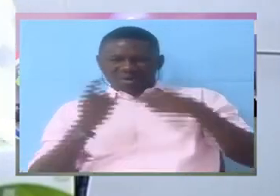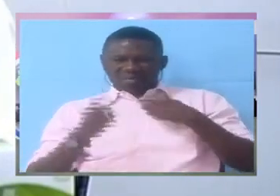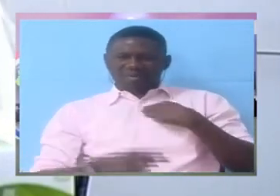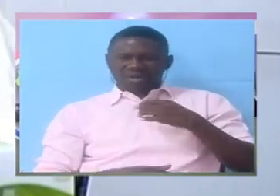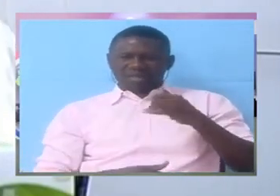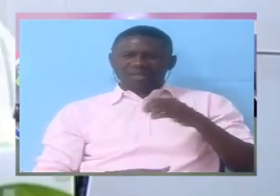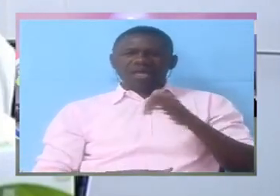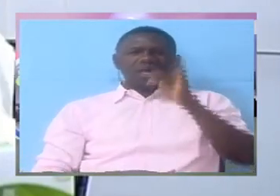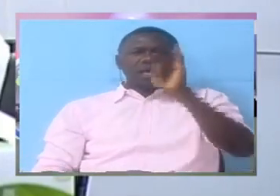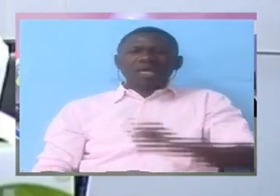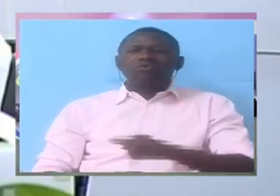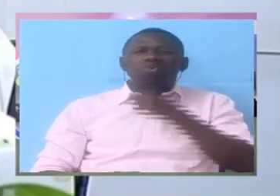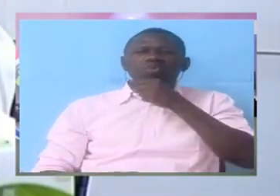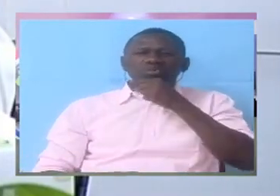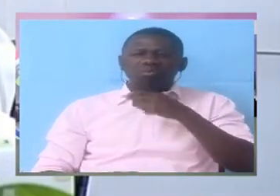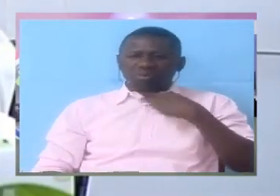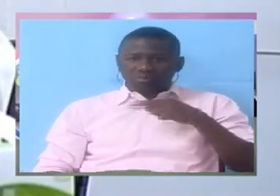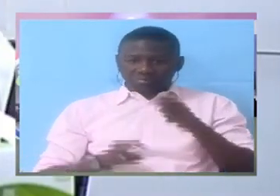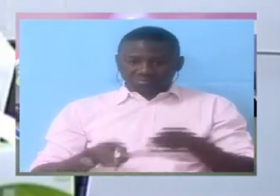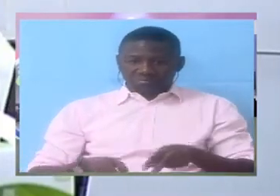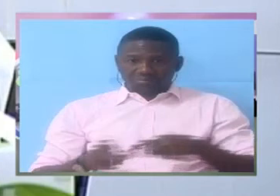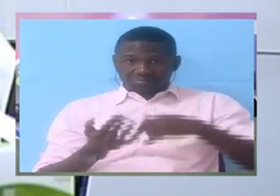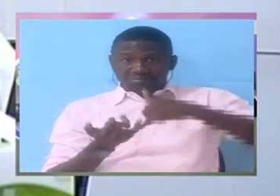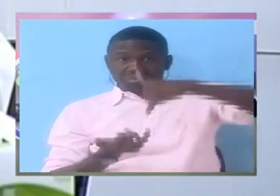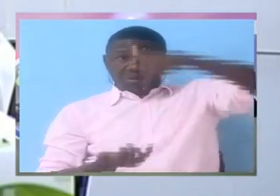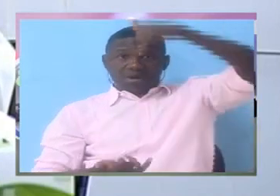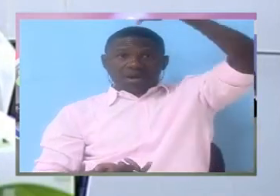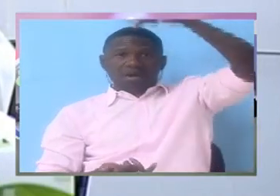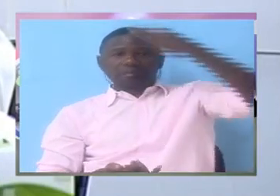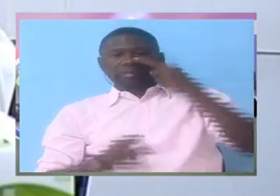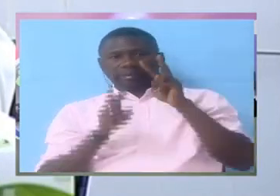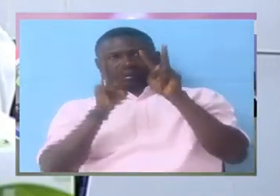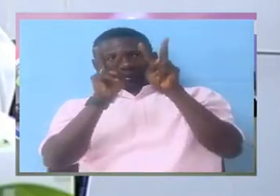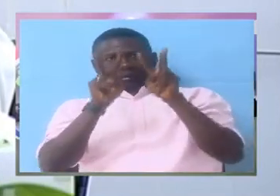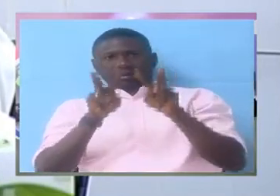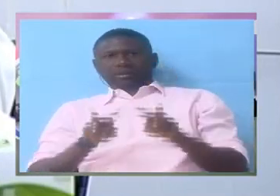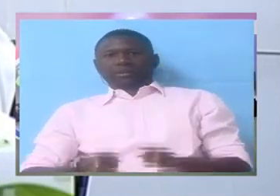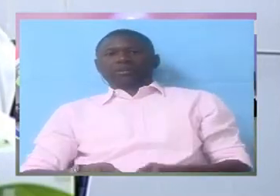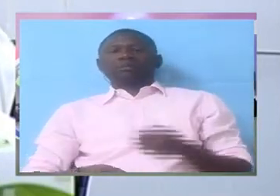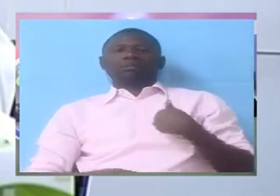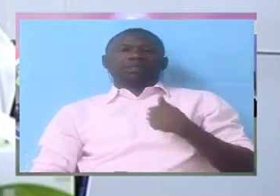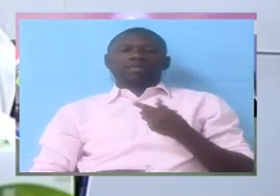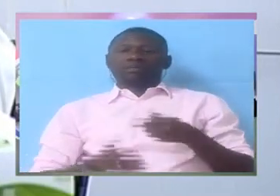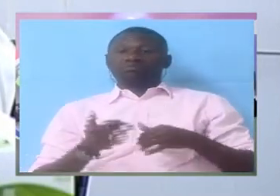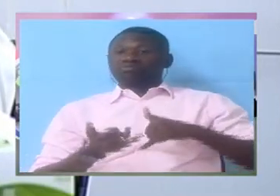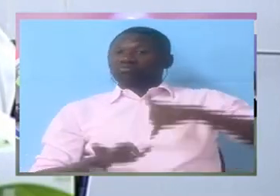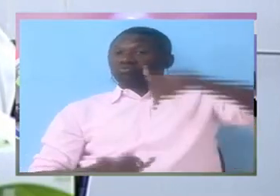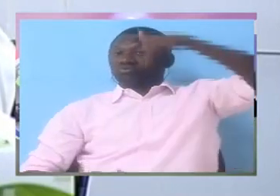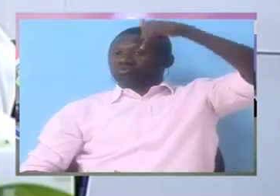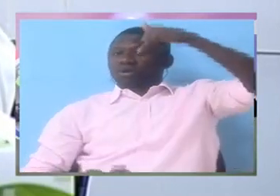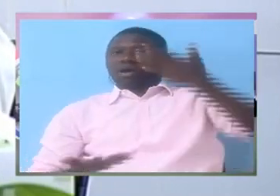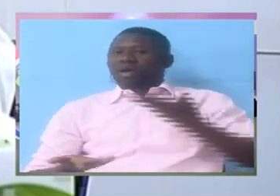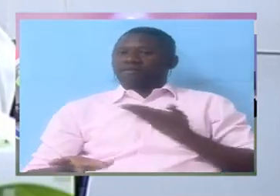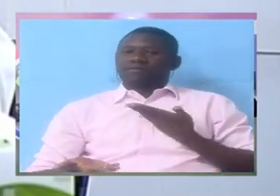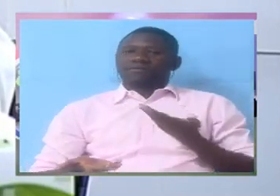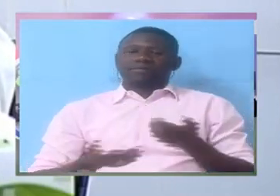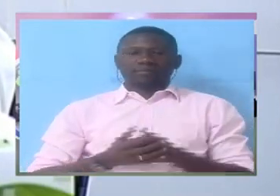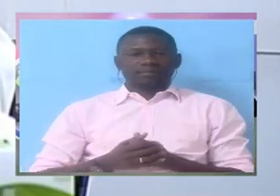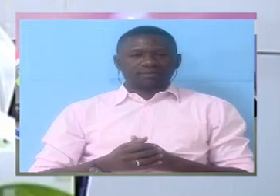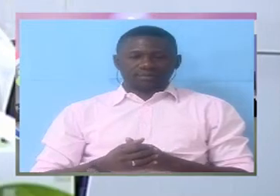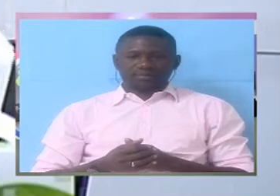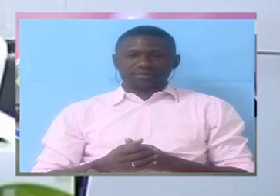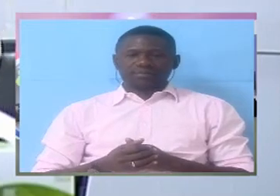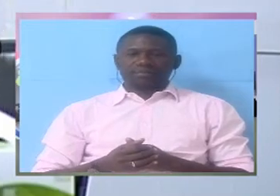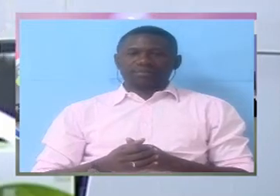height. Bitunga nata hakil flasoto na ulu sangola kuala katu utumo lo tembo mensi wale